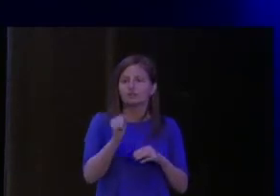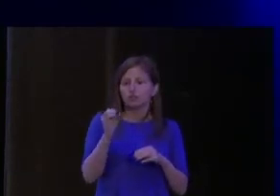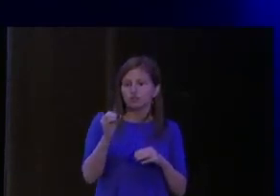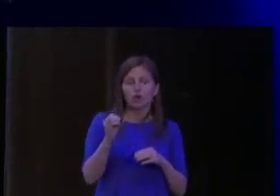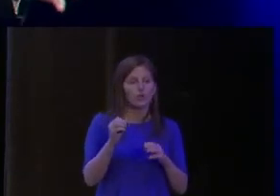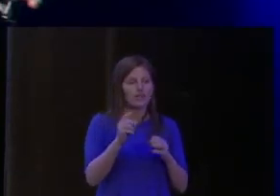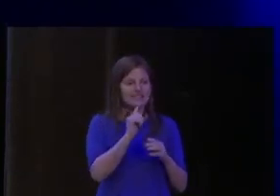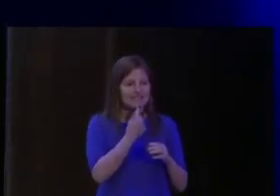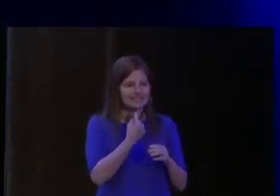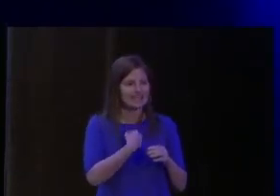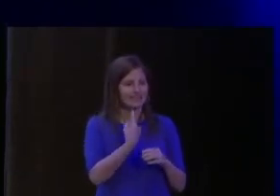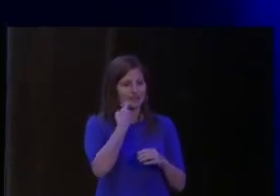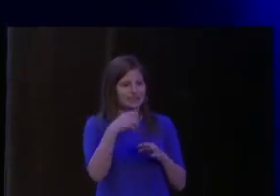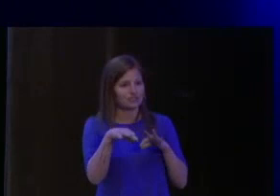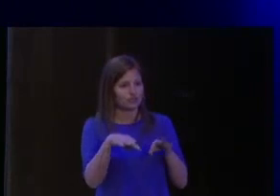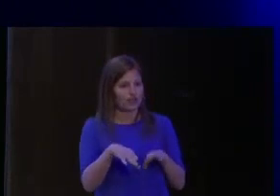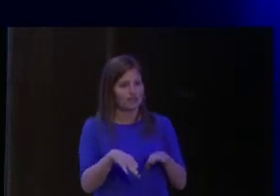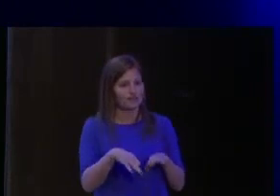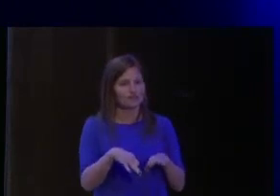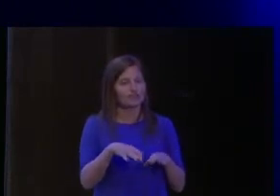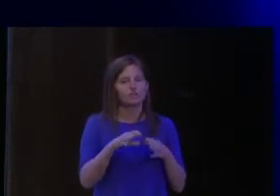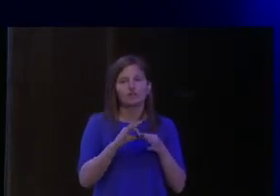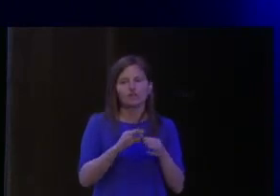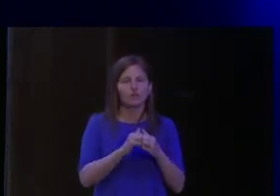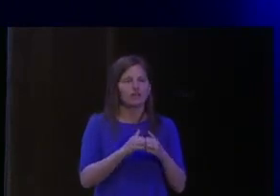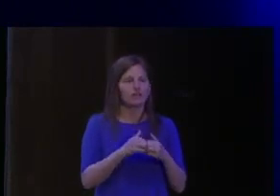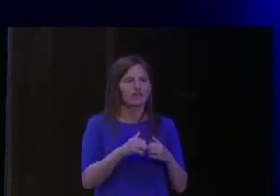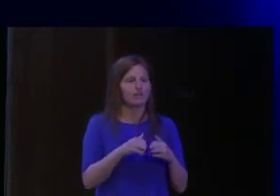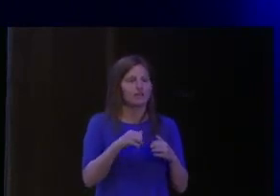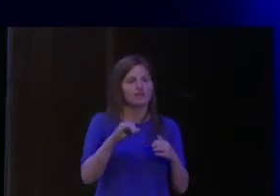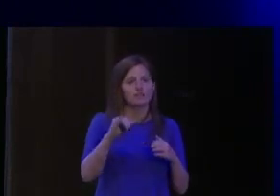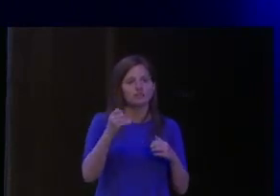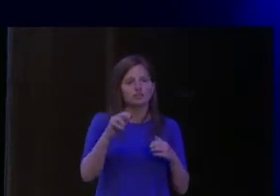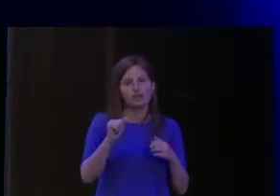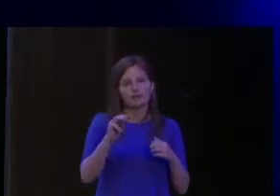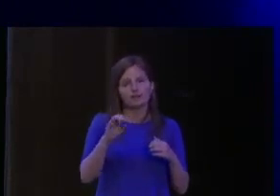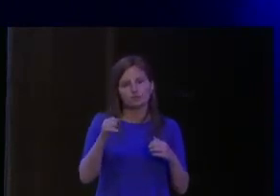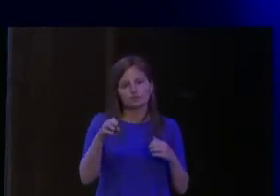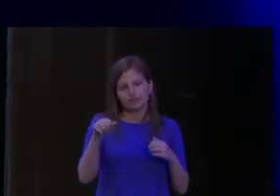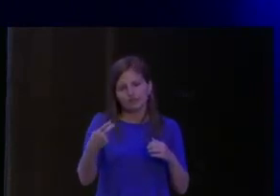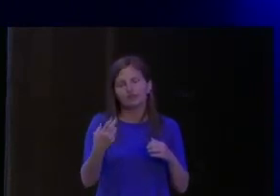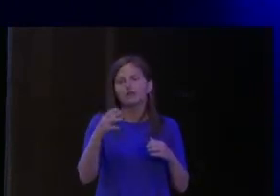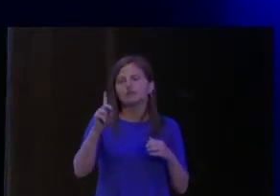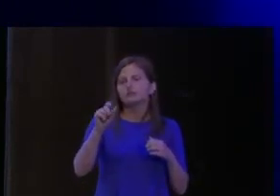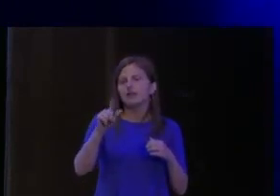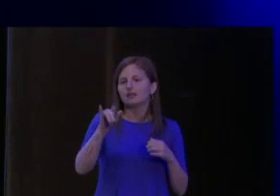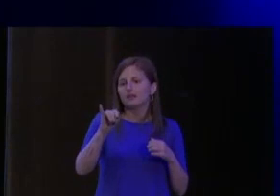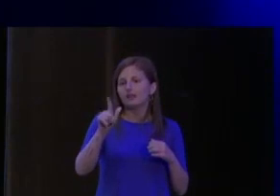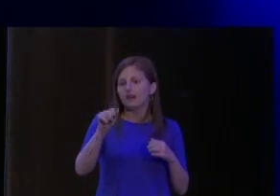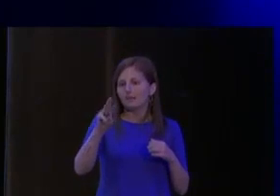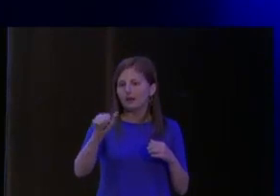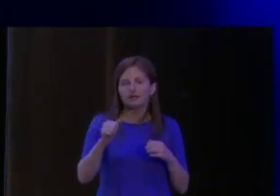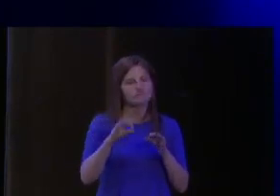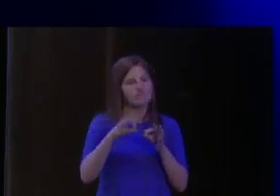the intensity that I've just described in terms of Yeshua ben Joseph and His Holiness the Dalai Lama and Nelson Mandela, and we